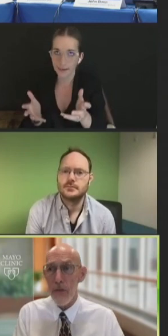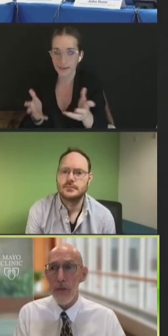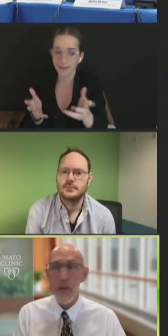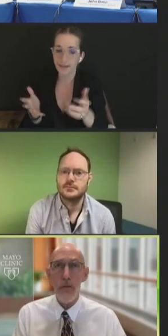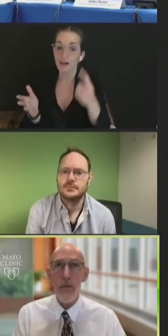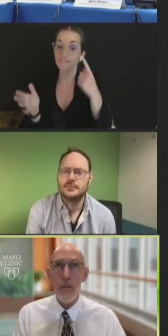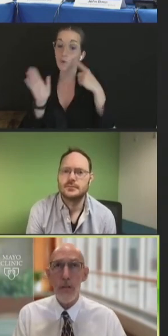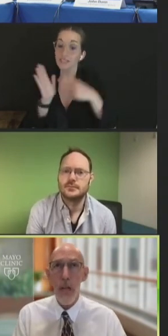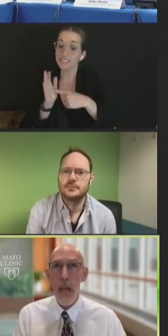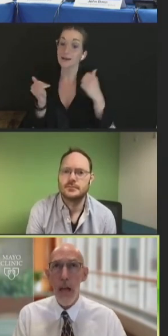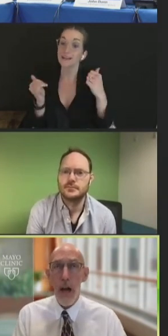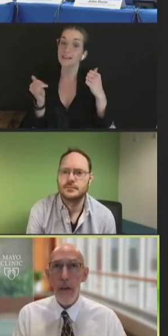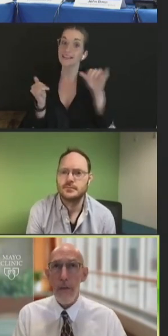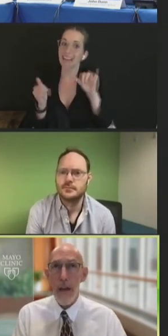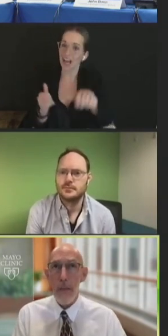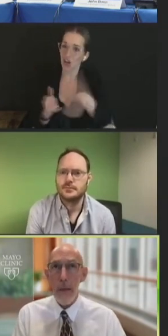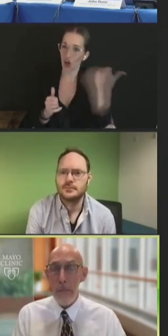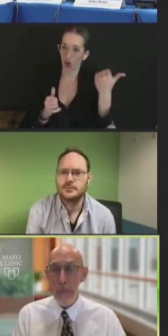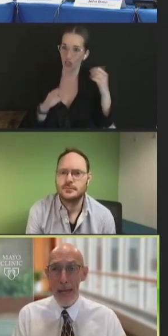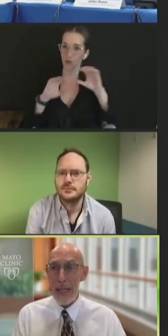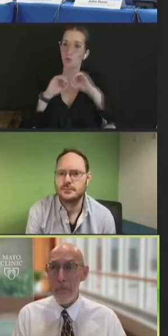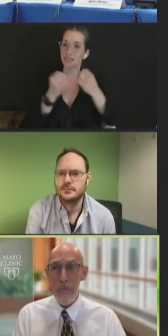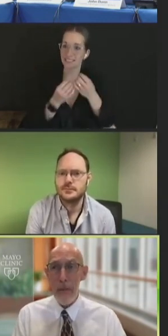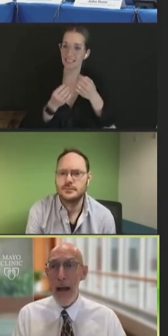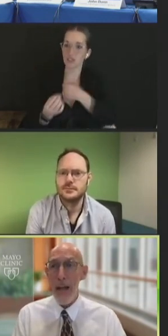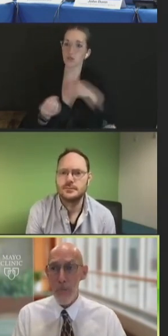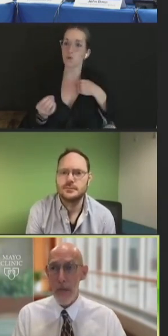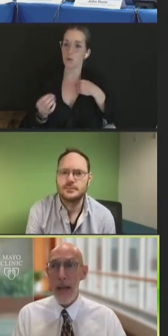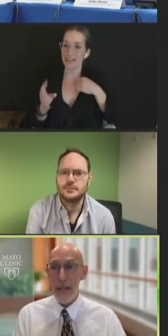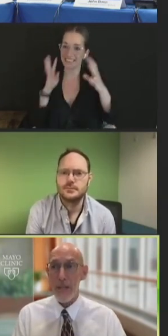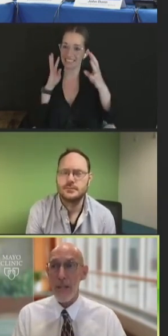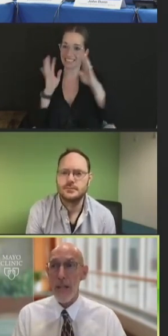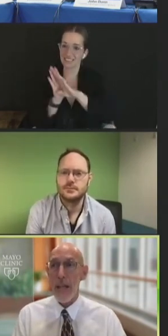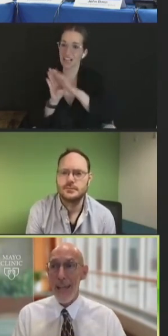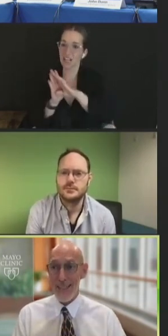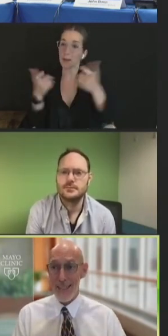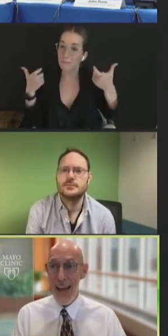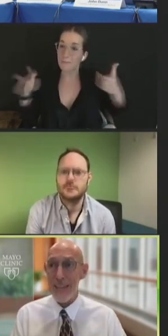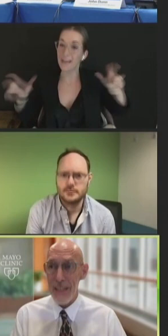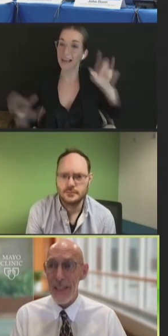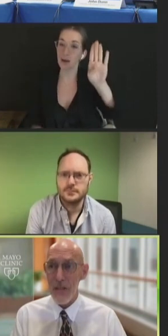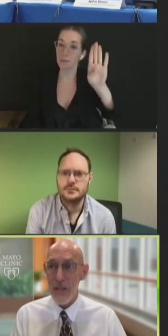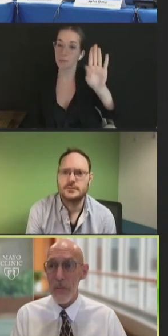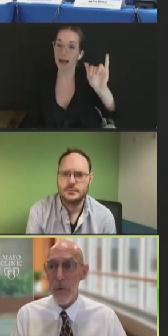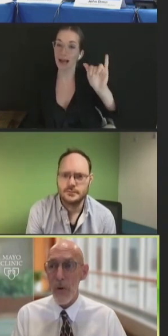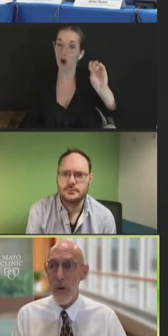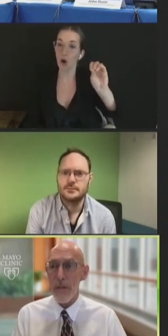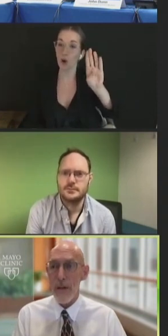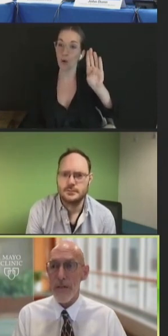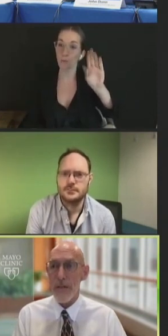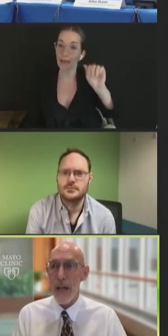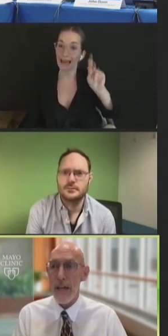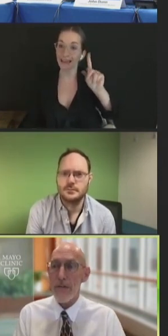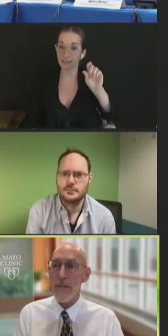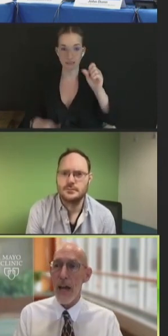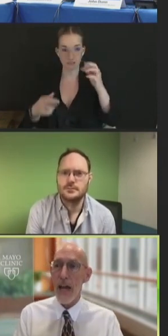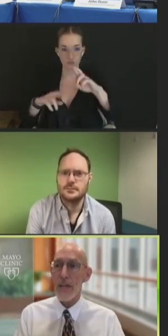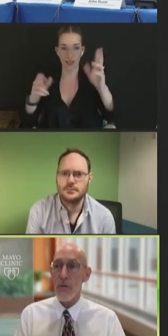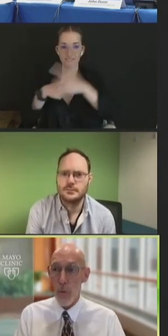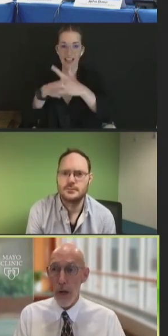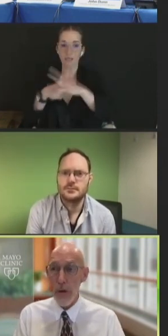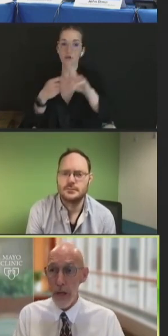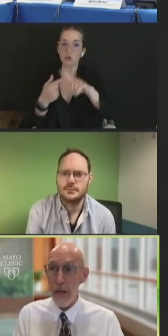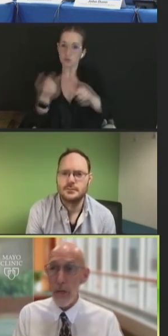many institutions, are developing mega biobanks exactly in support of this kind of